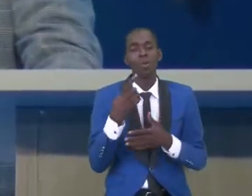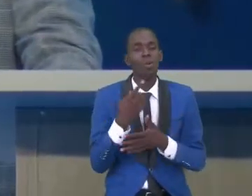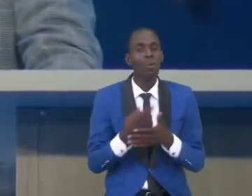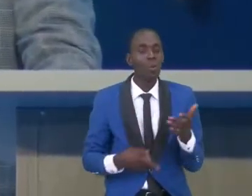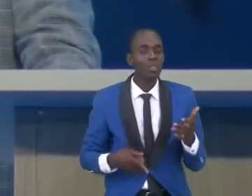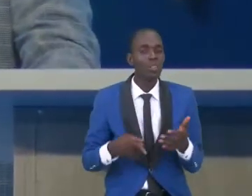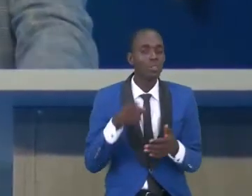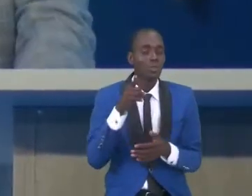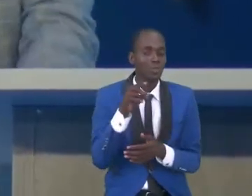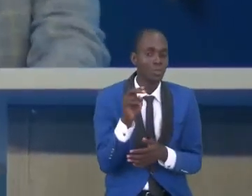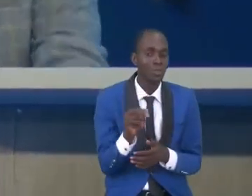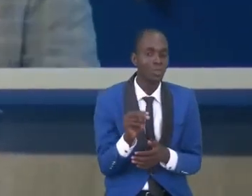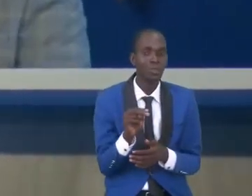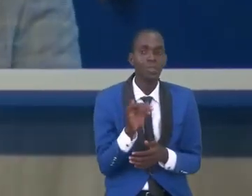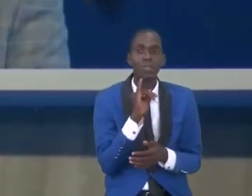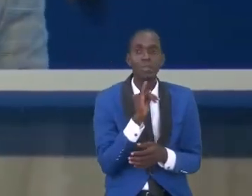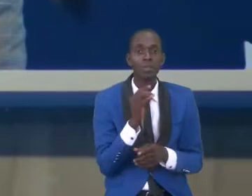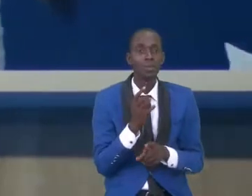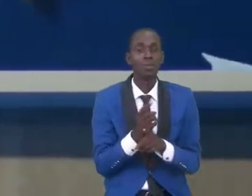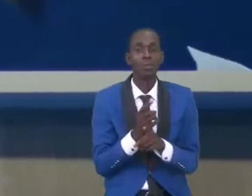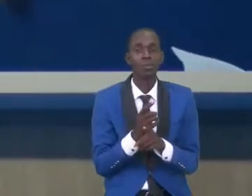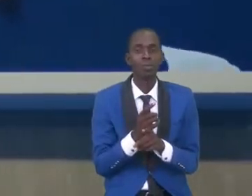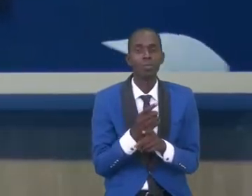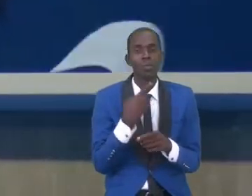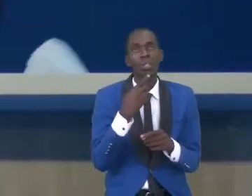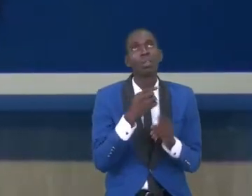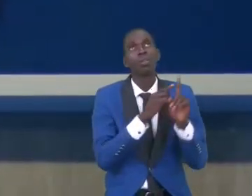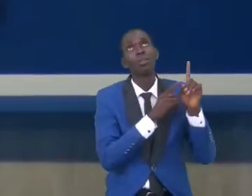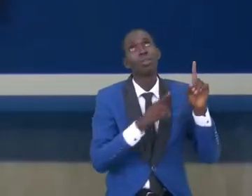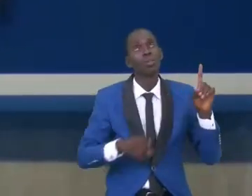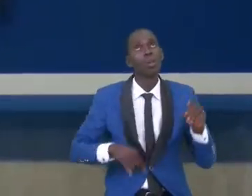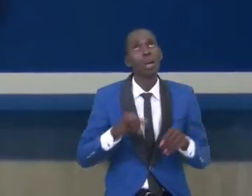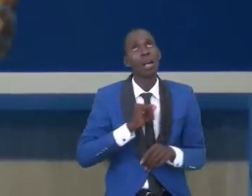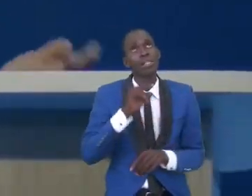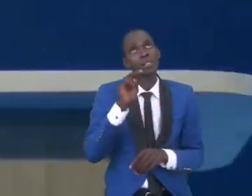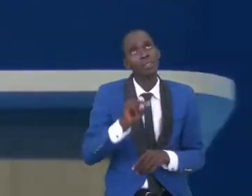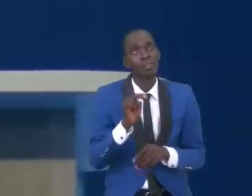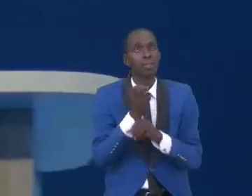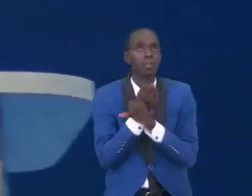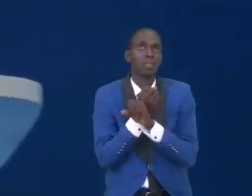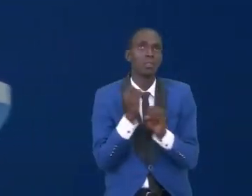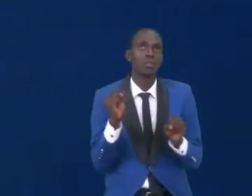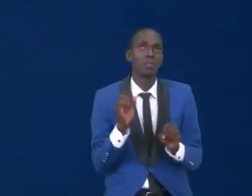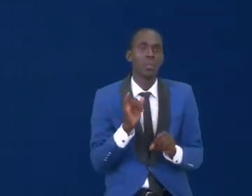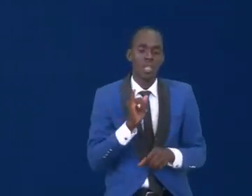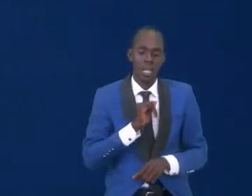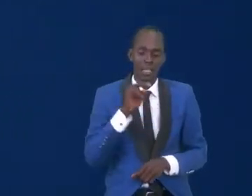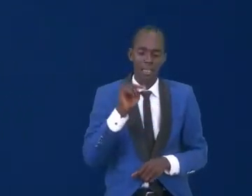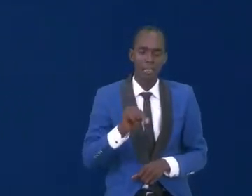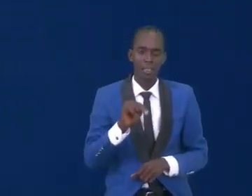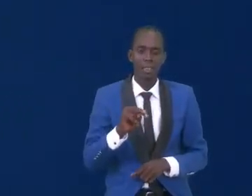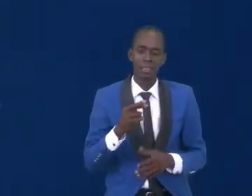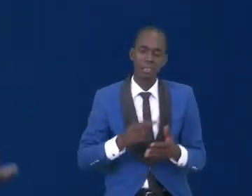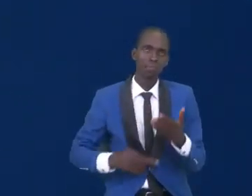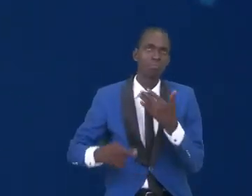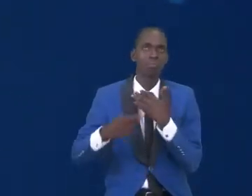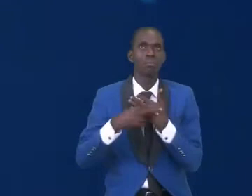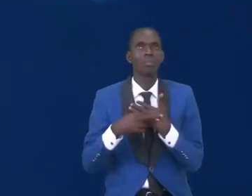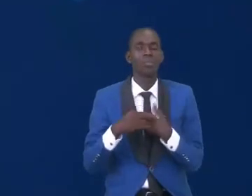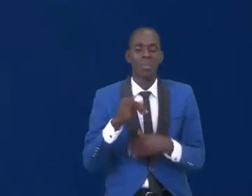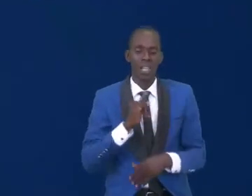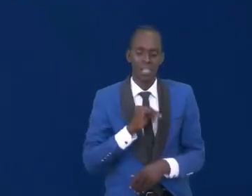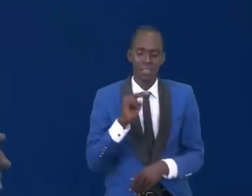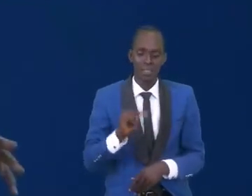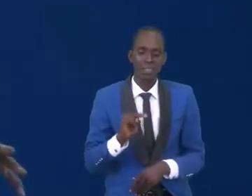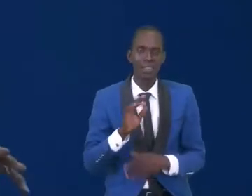am here. I need salvation. I need restoration. I need